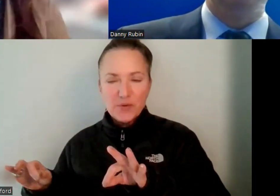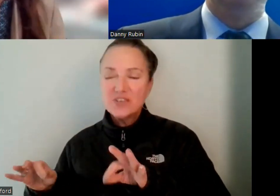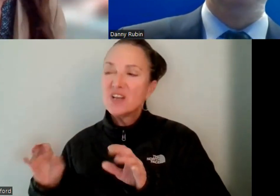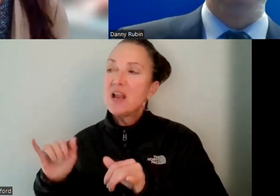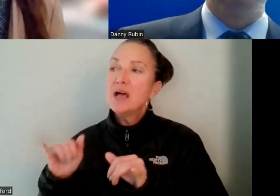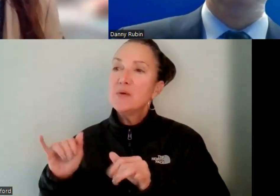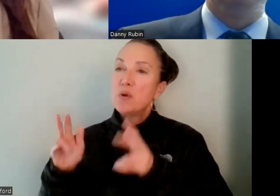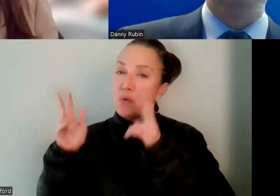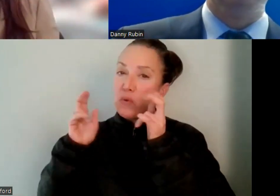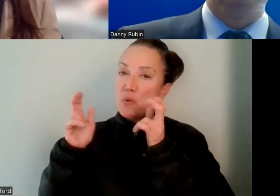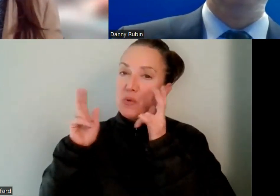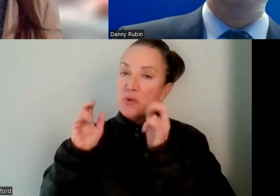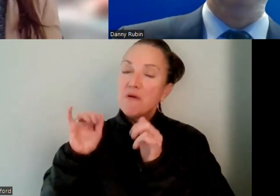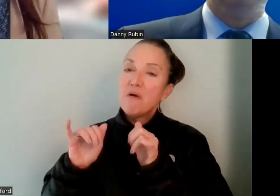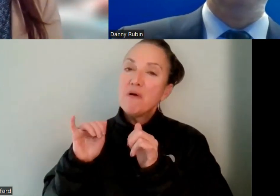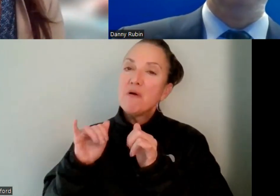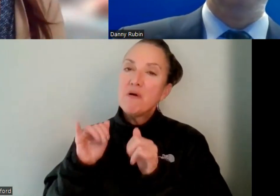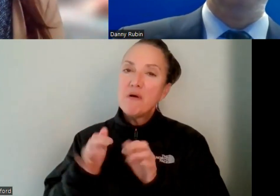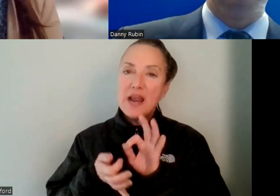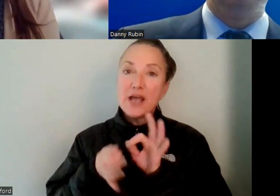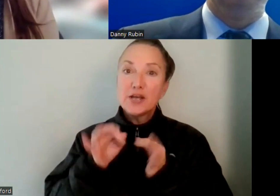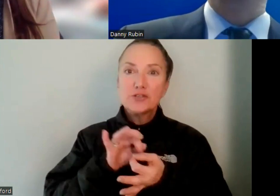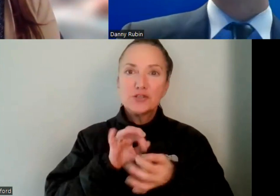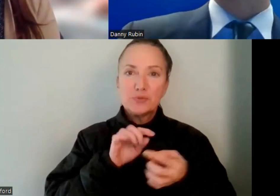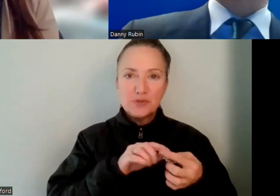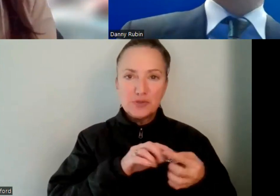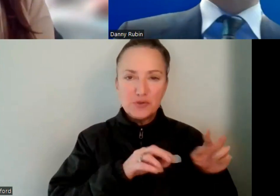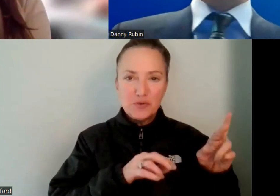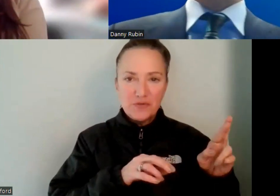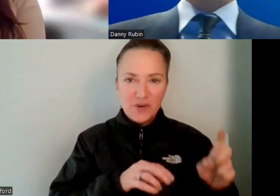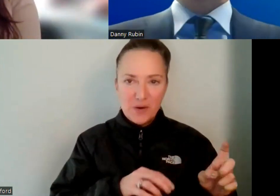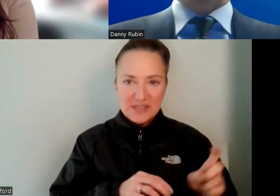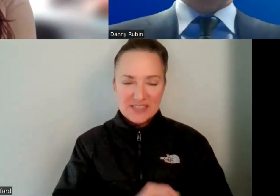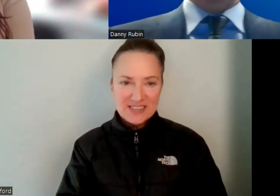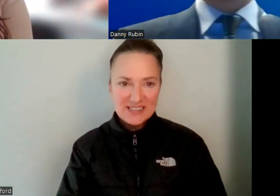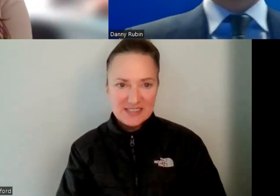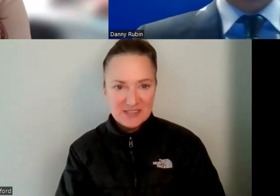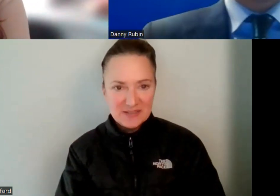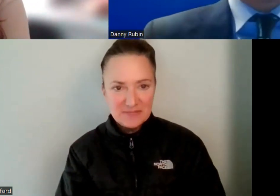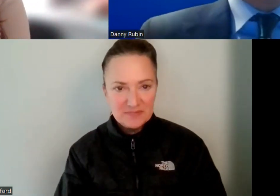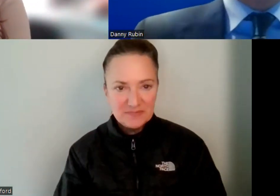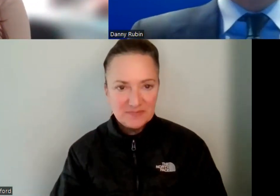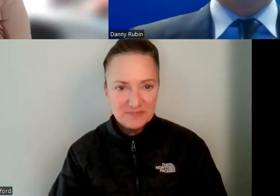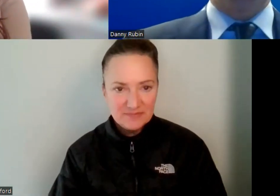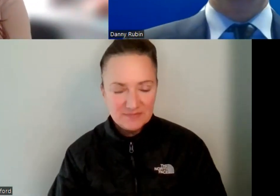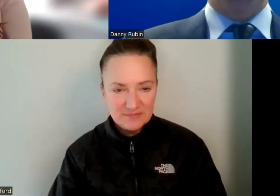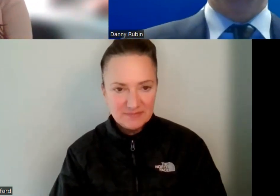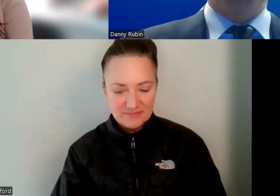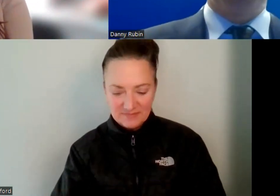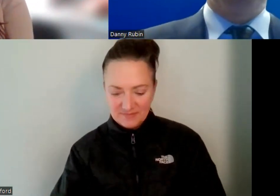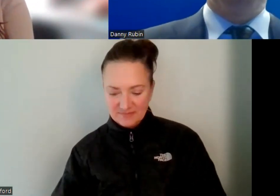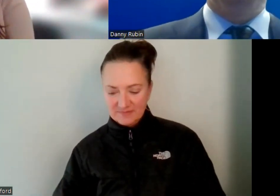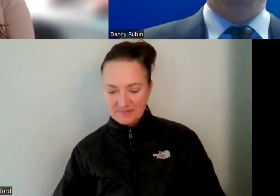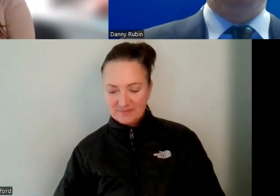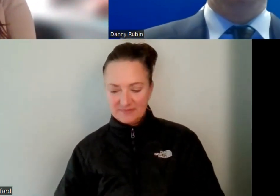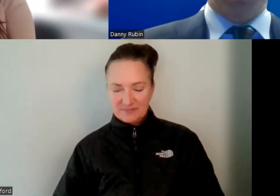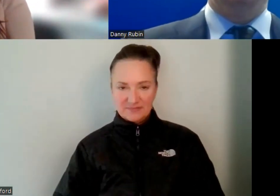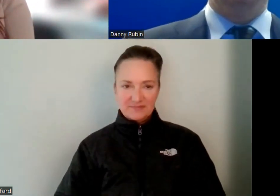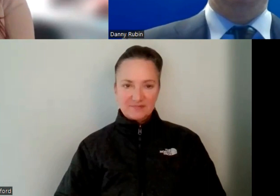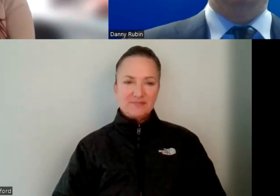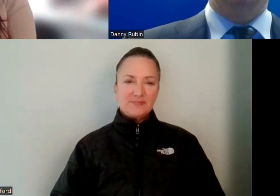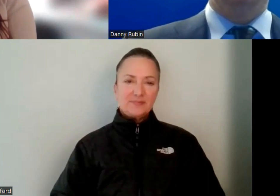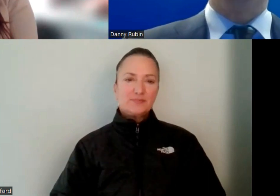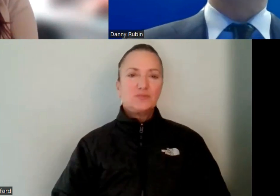for Yeah, them and the pharmacist. So yeah, that was really fun. And a that's lot of people from Nepal and like India and Pakistan I